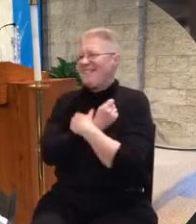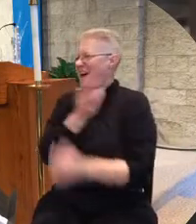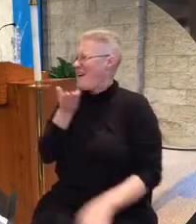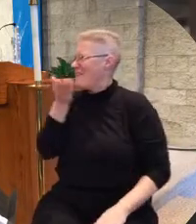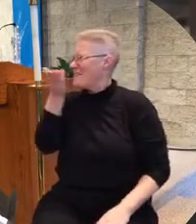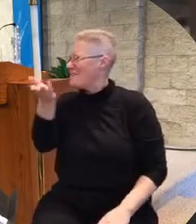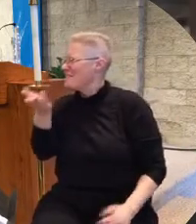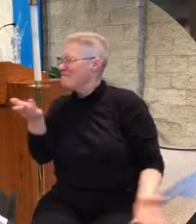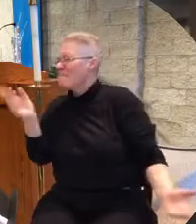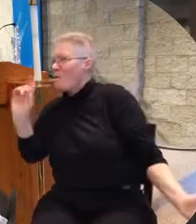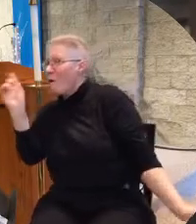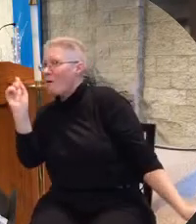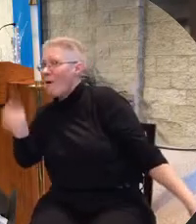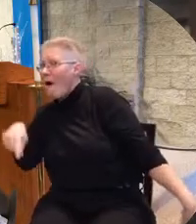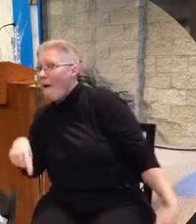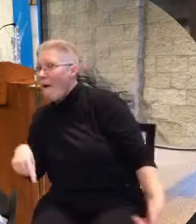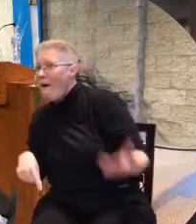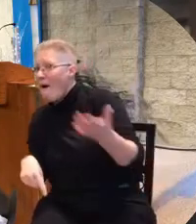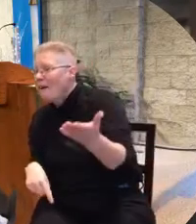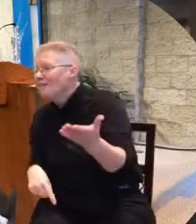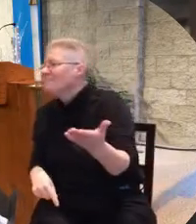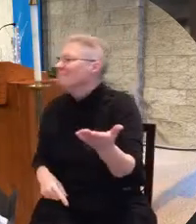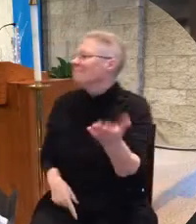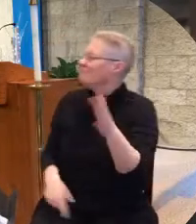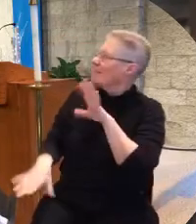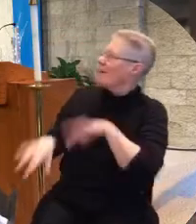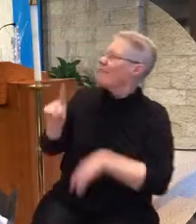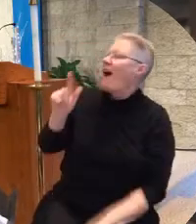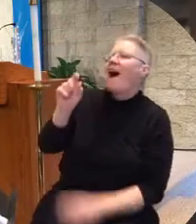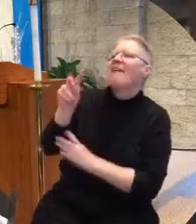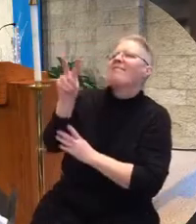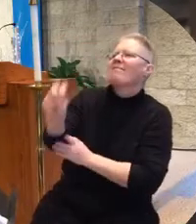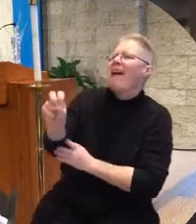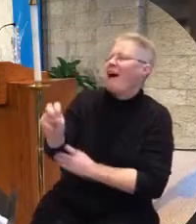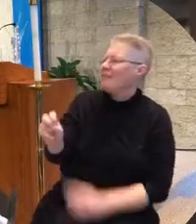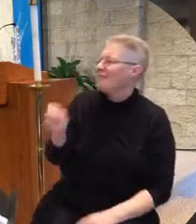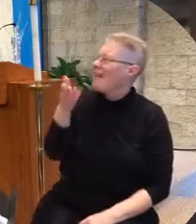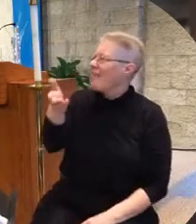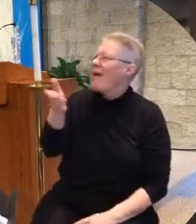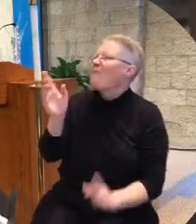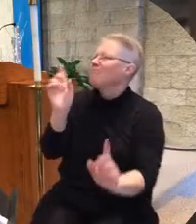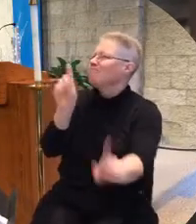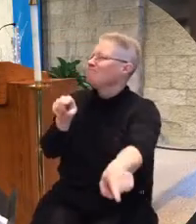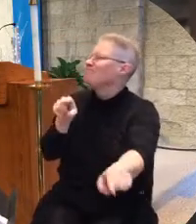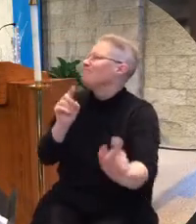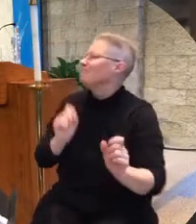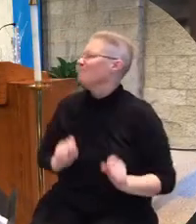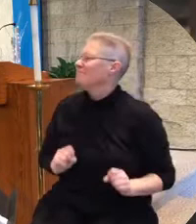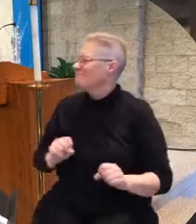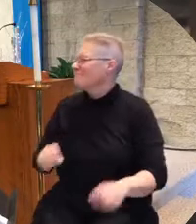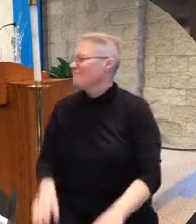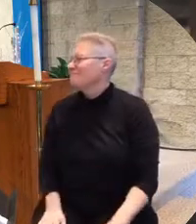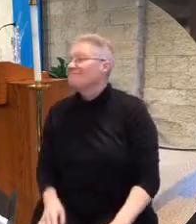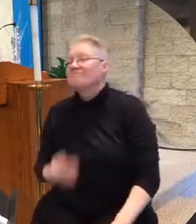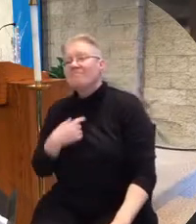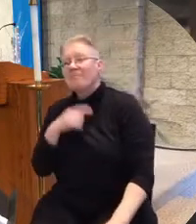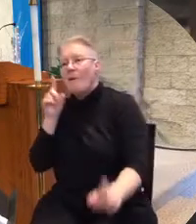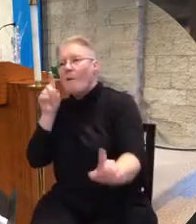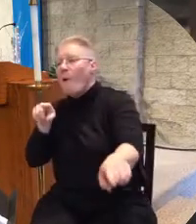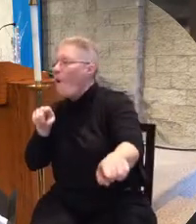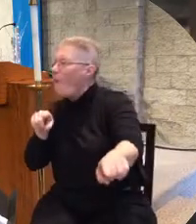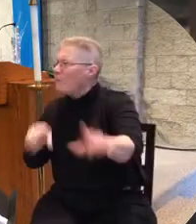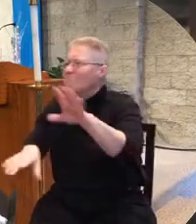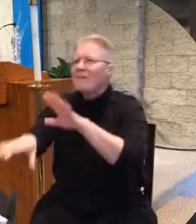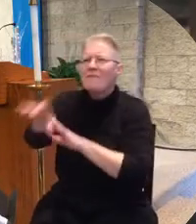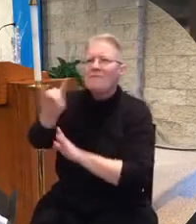Is where you gonna go? Go, go where the love is. Yeah, go,